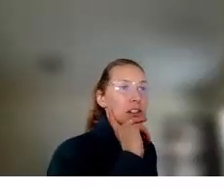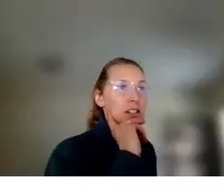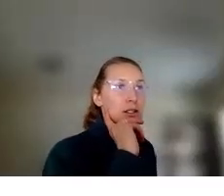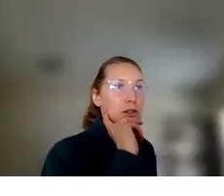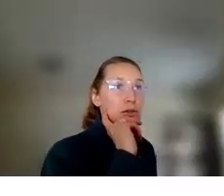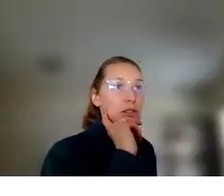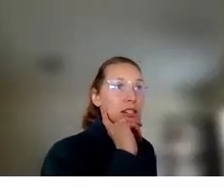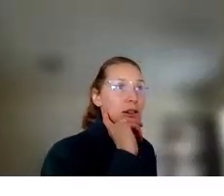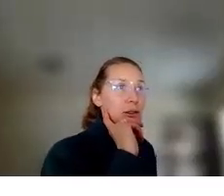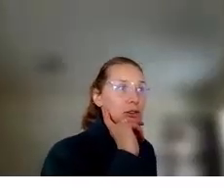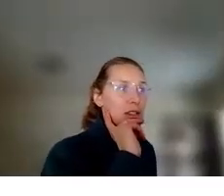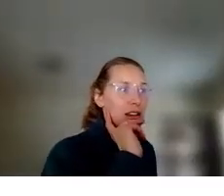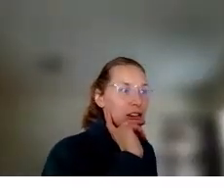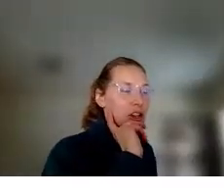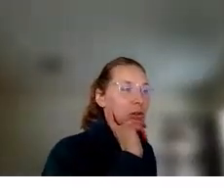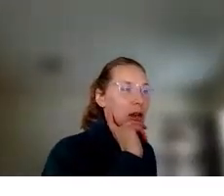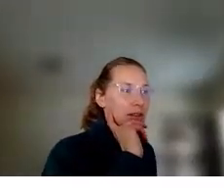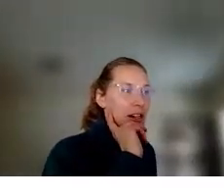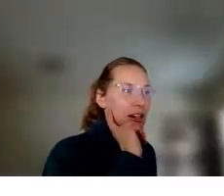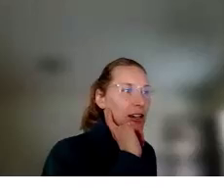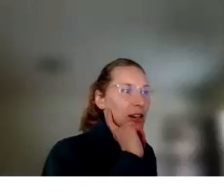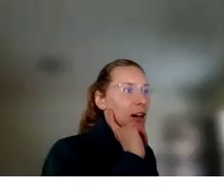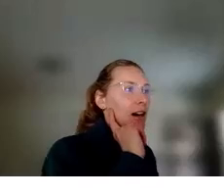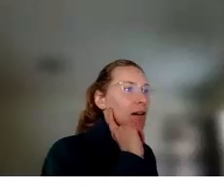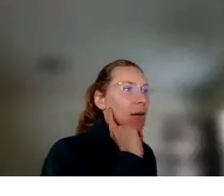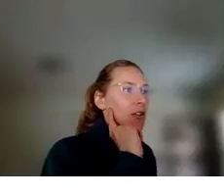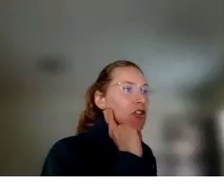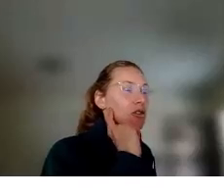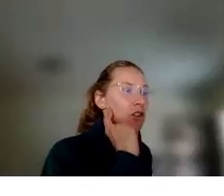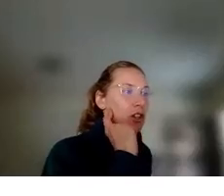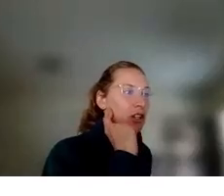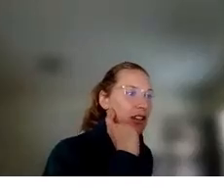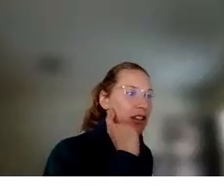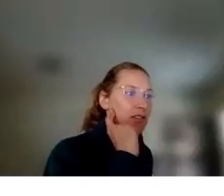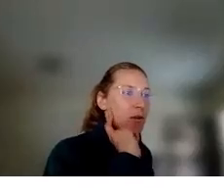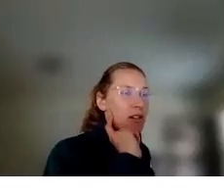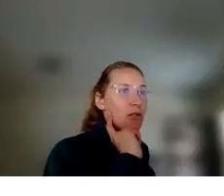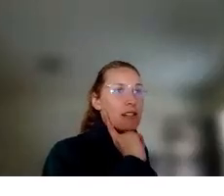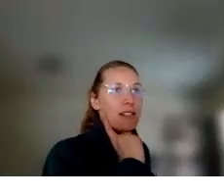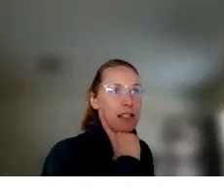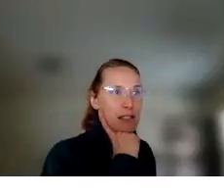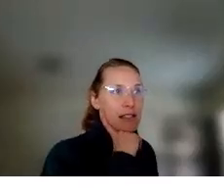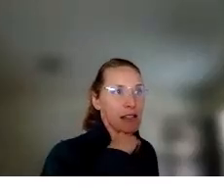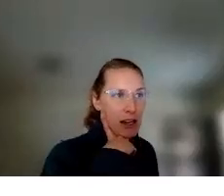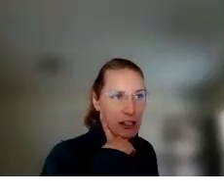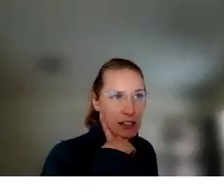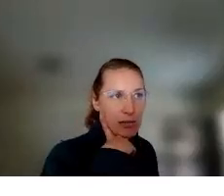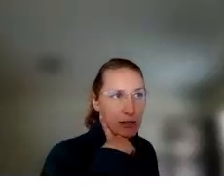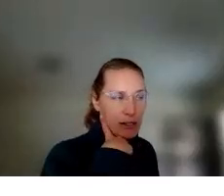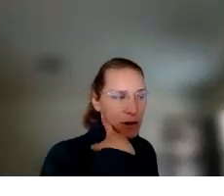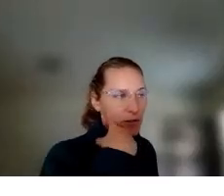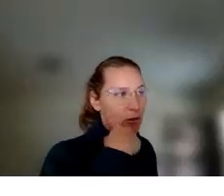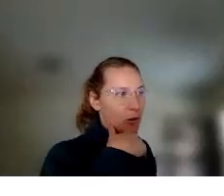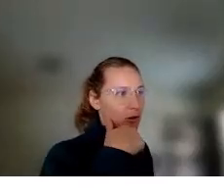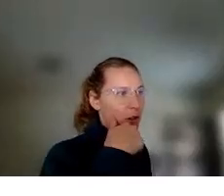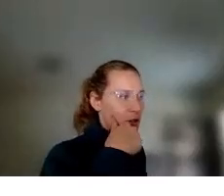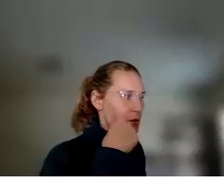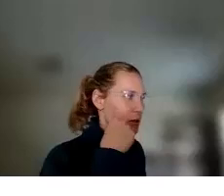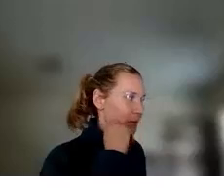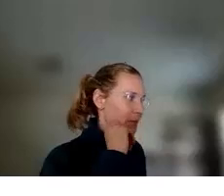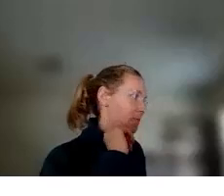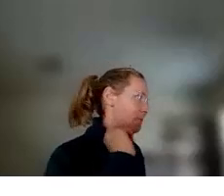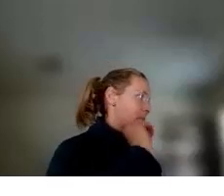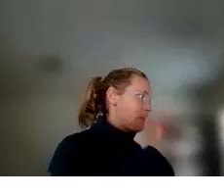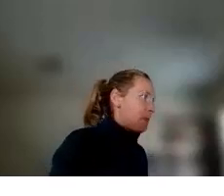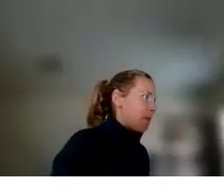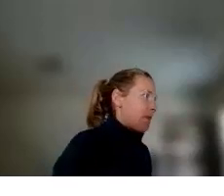members onto the new CwCHN waiver. On June 30th of 2026, the CHCBS waiver will